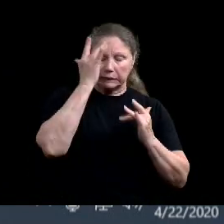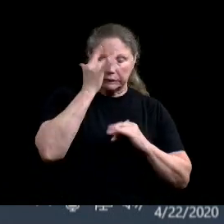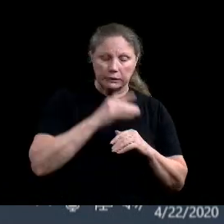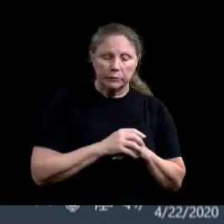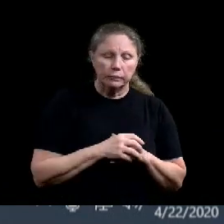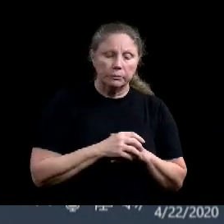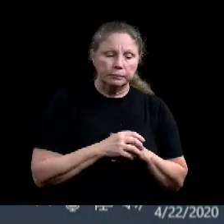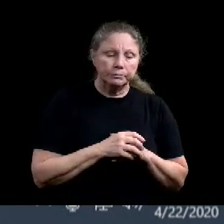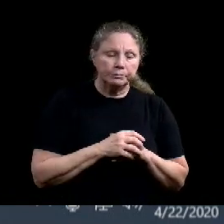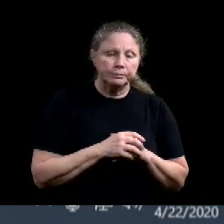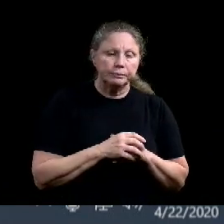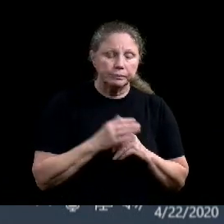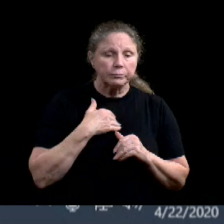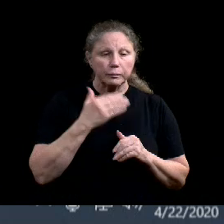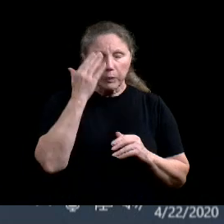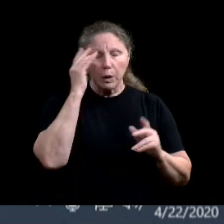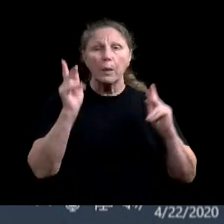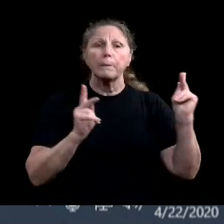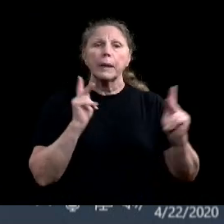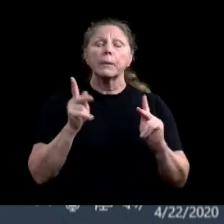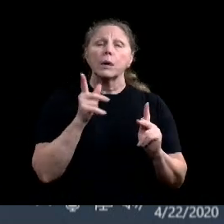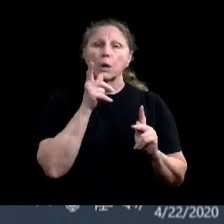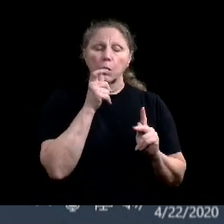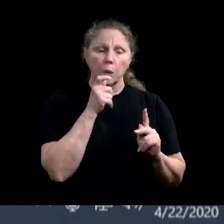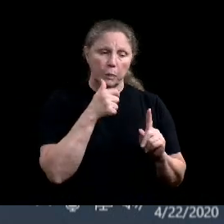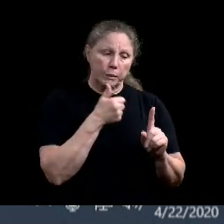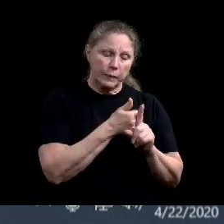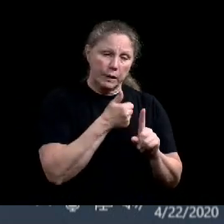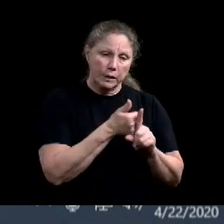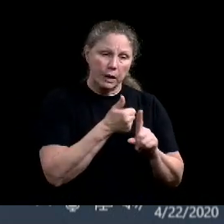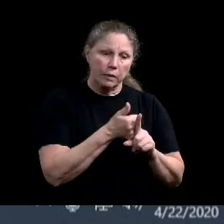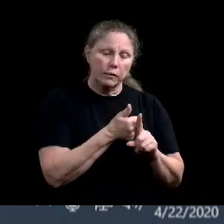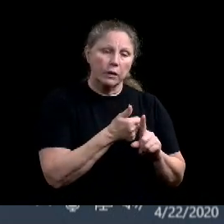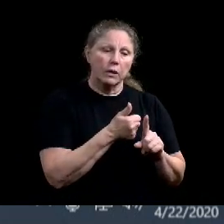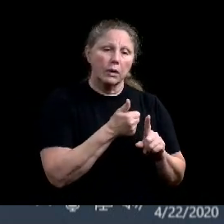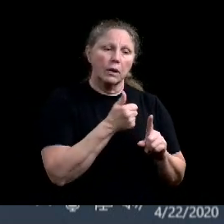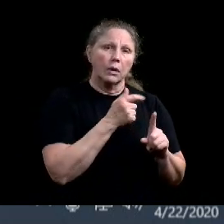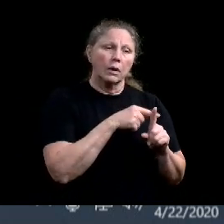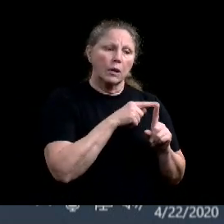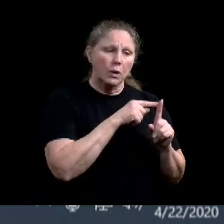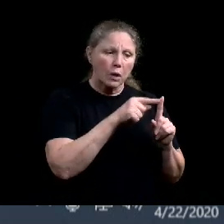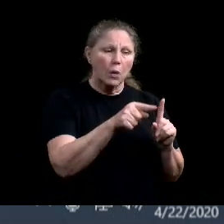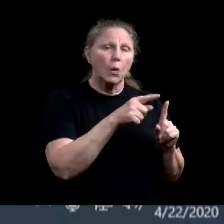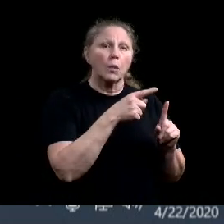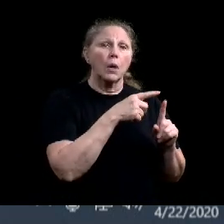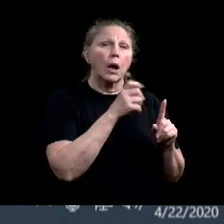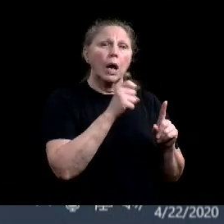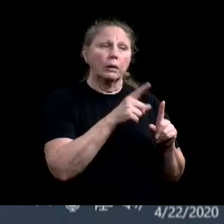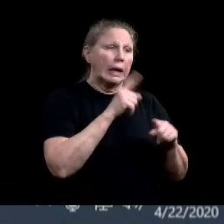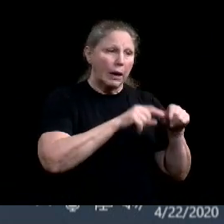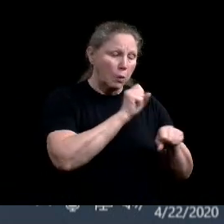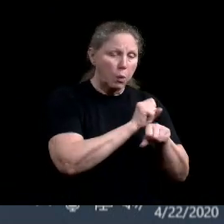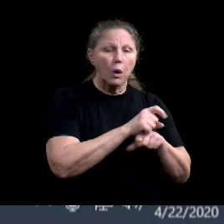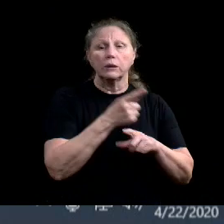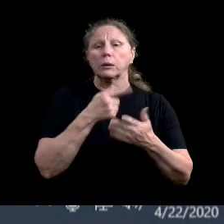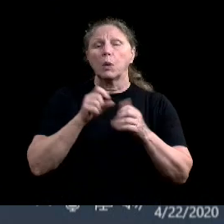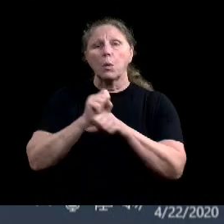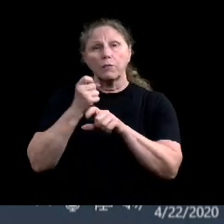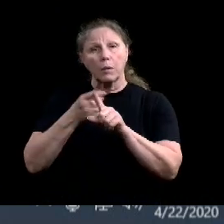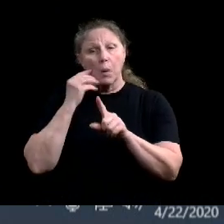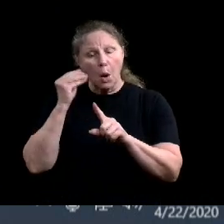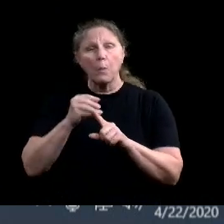are doing that along with working from home. A lot of companies have gone to a lot